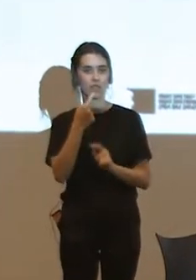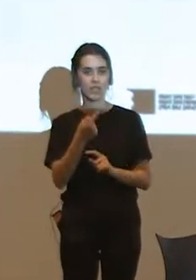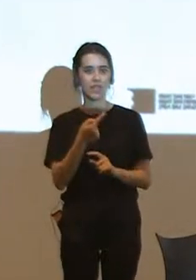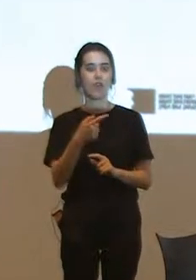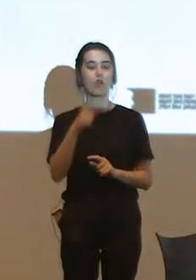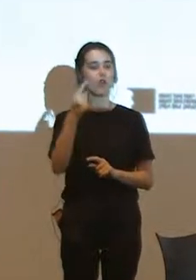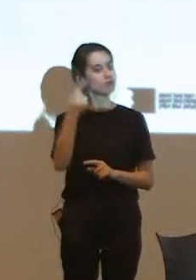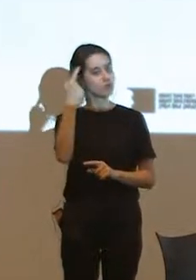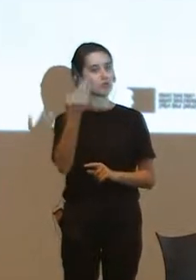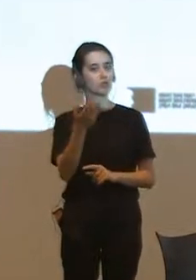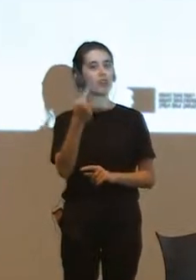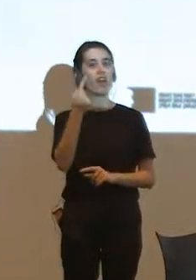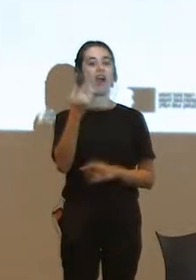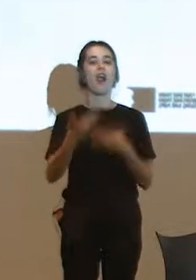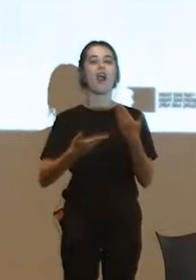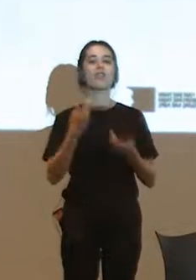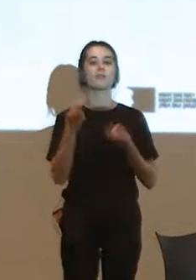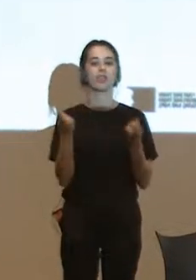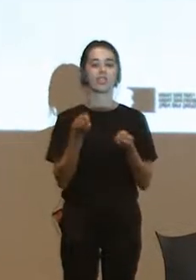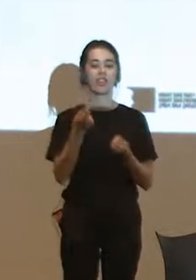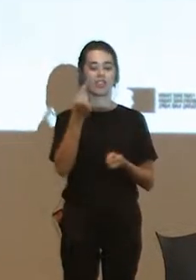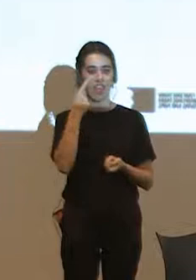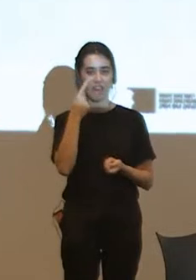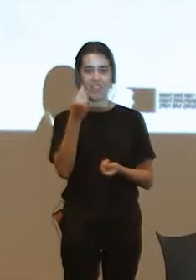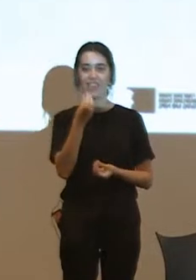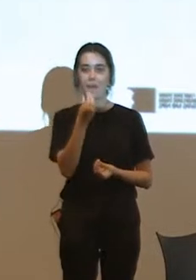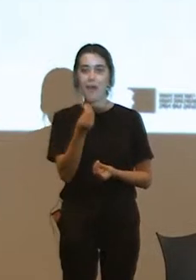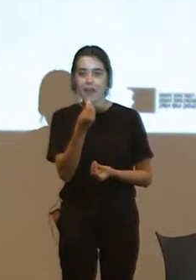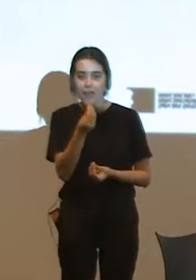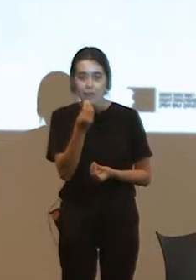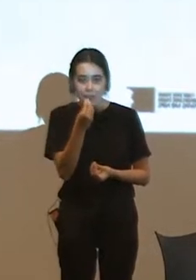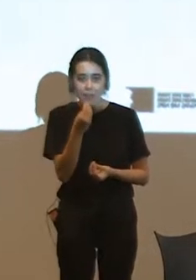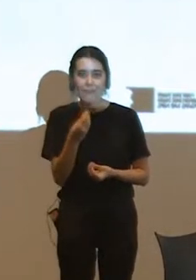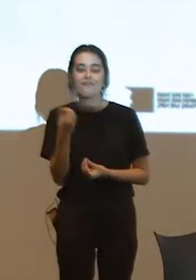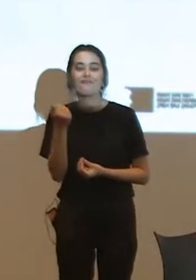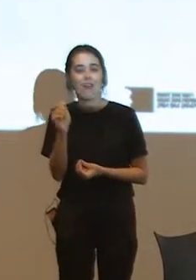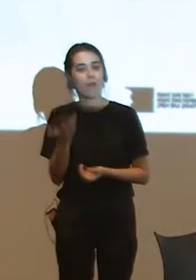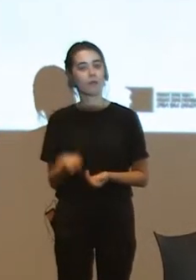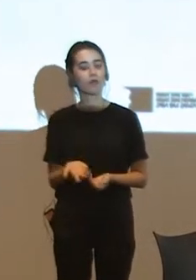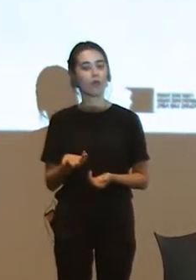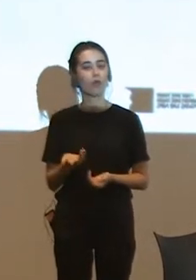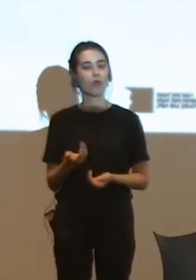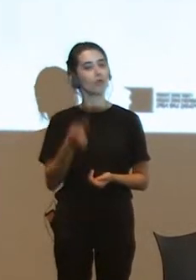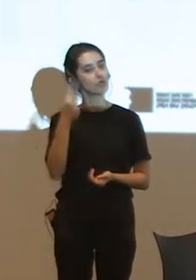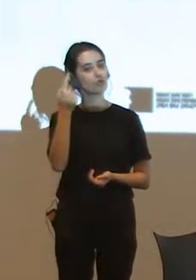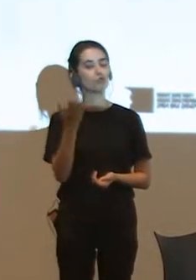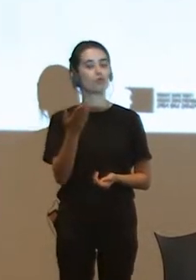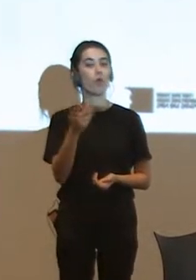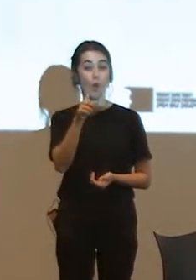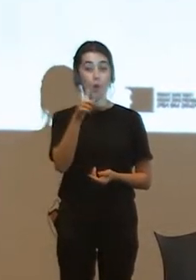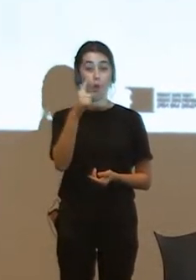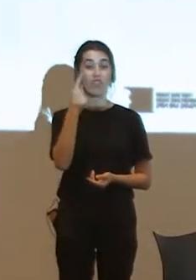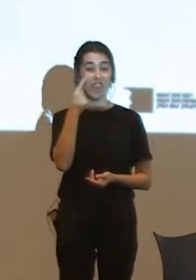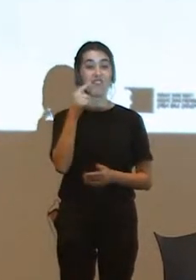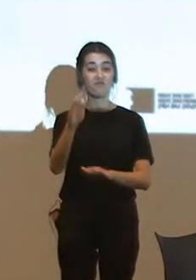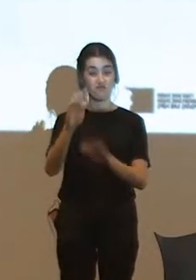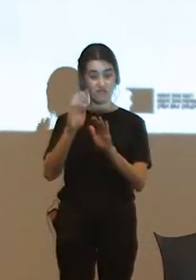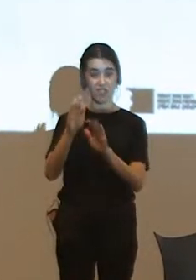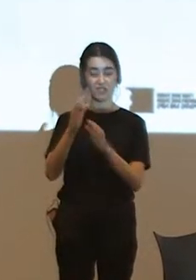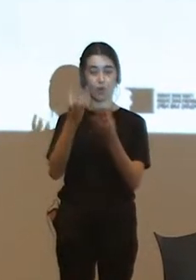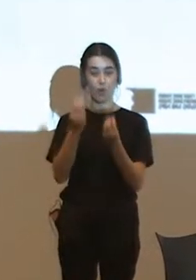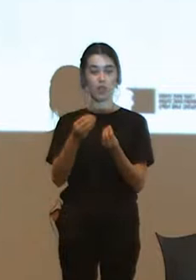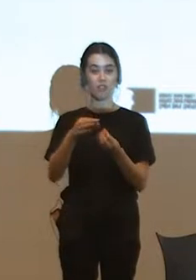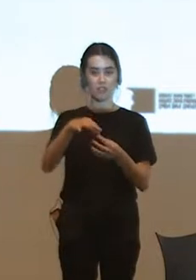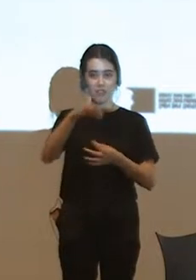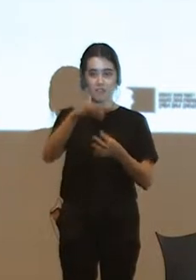people who supported the government would never stand for such brutality and after 30 such cases which we always